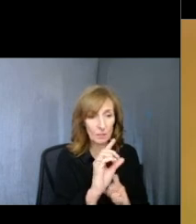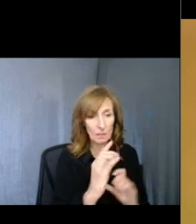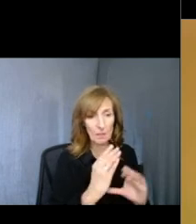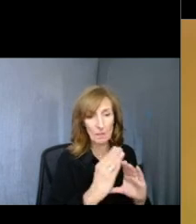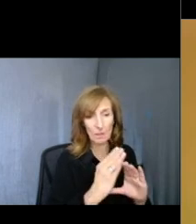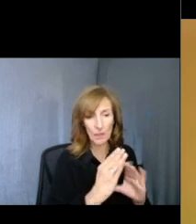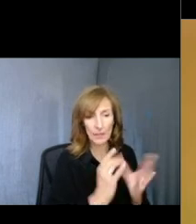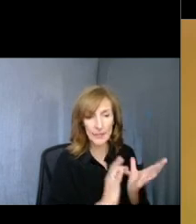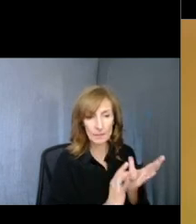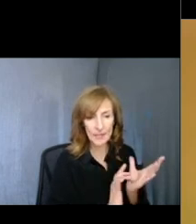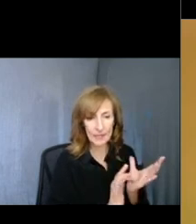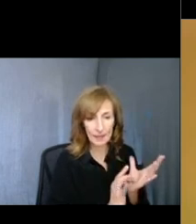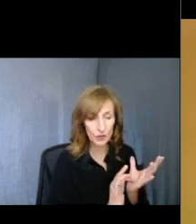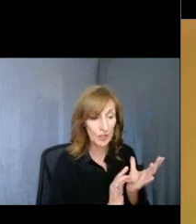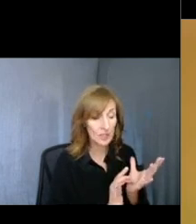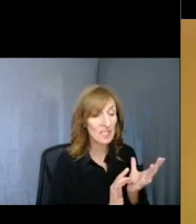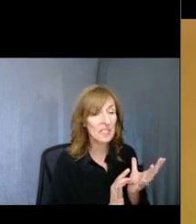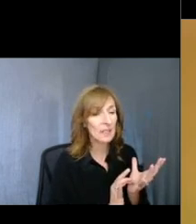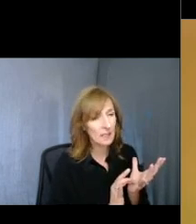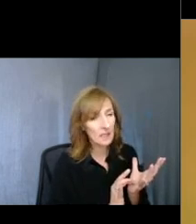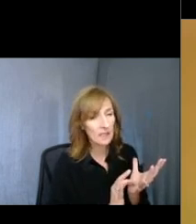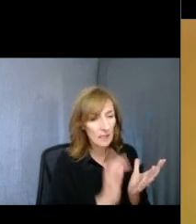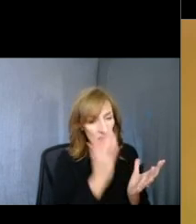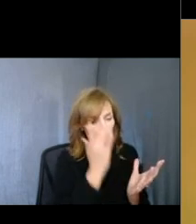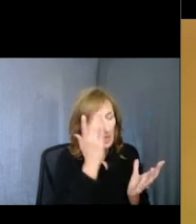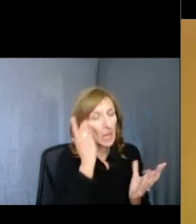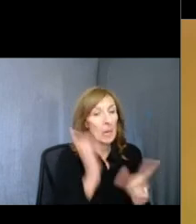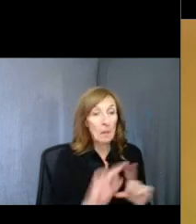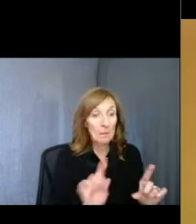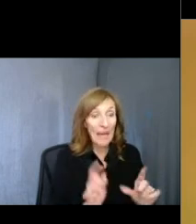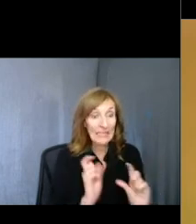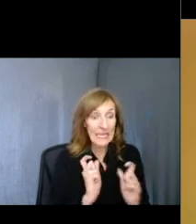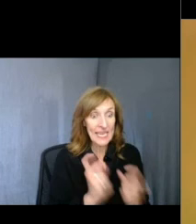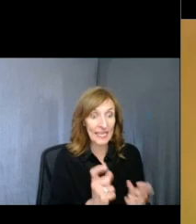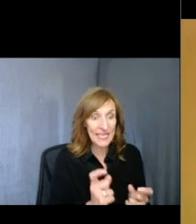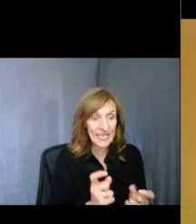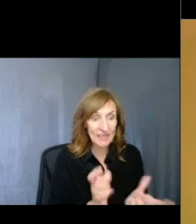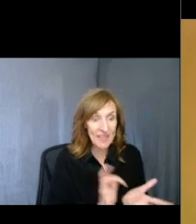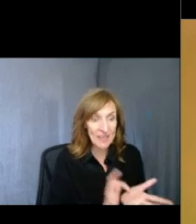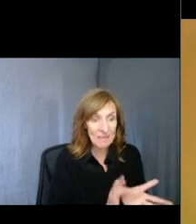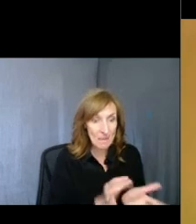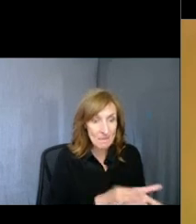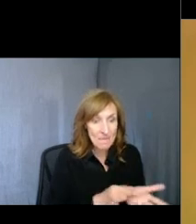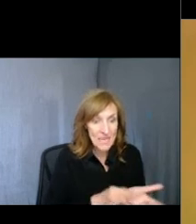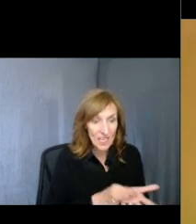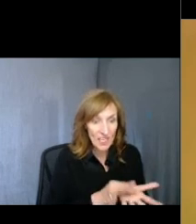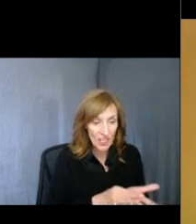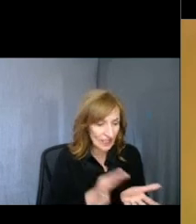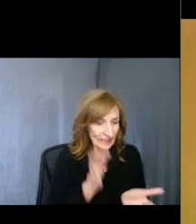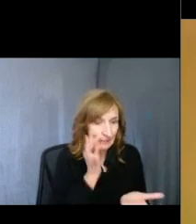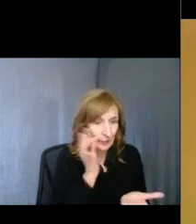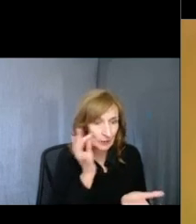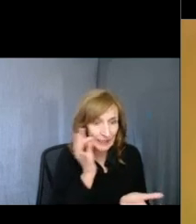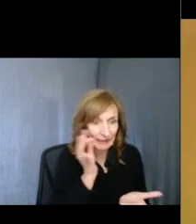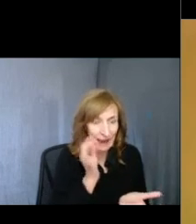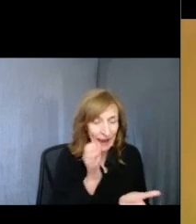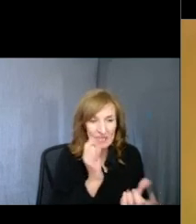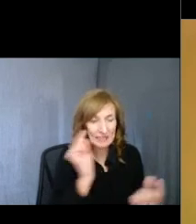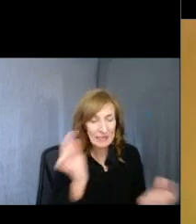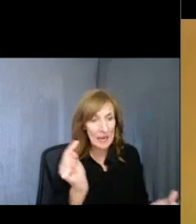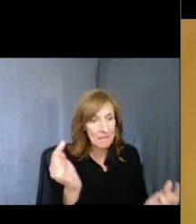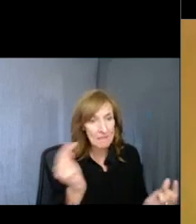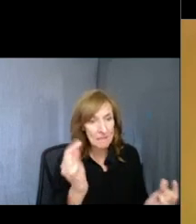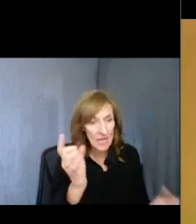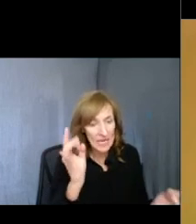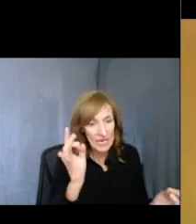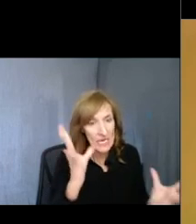we all know that pilling cats is a giant pain. These medications don't really come in an injectable form that we can use easily.